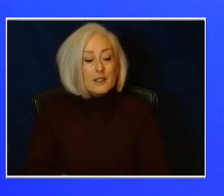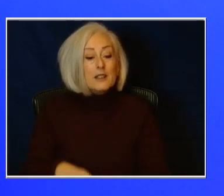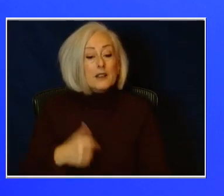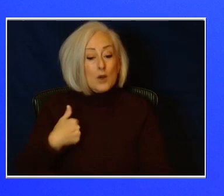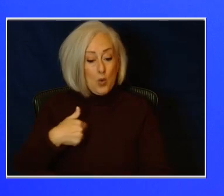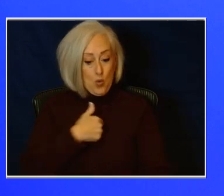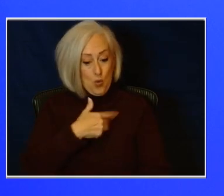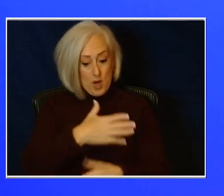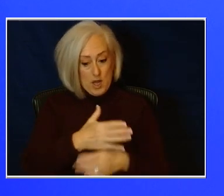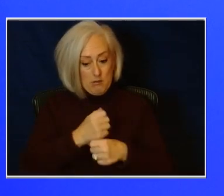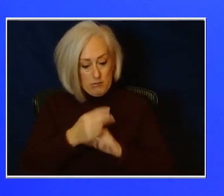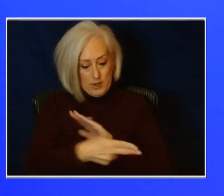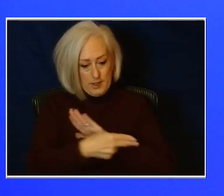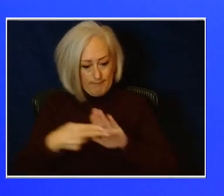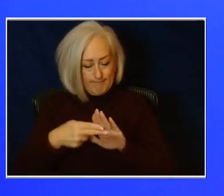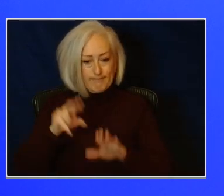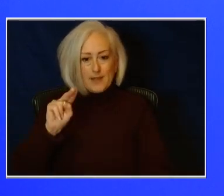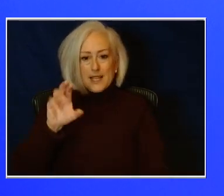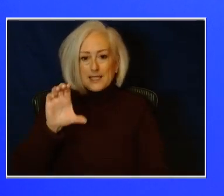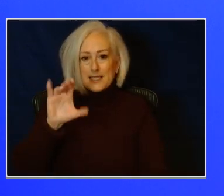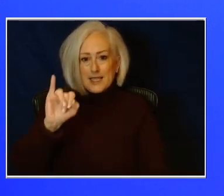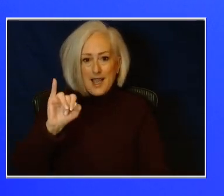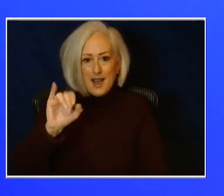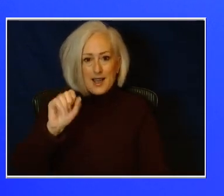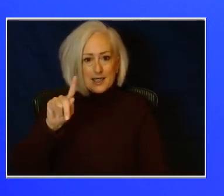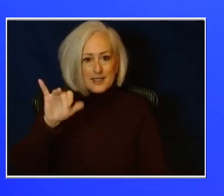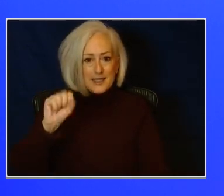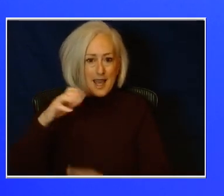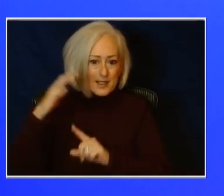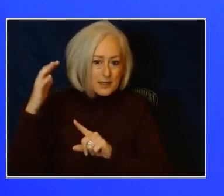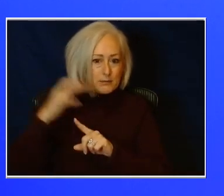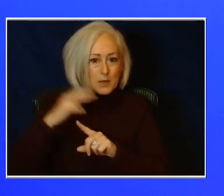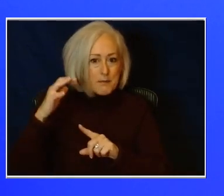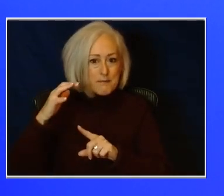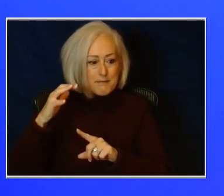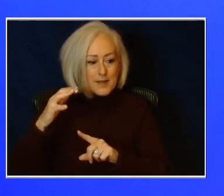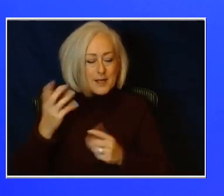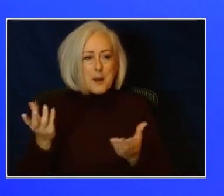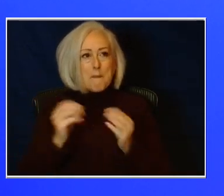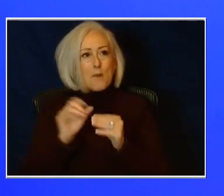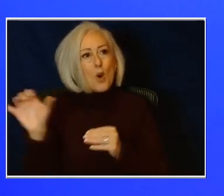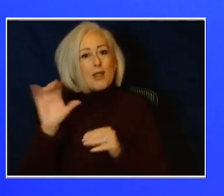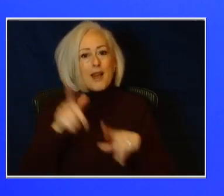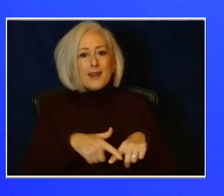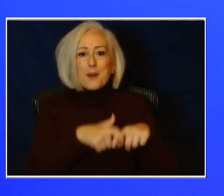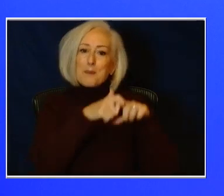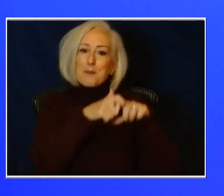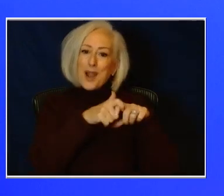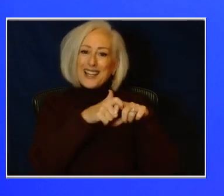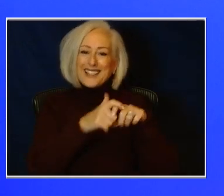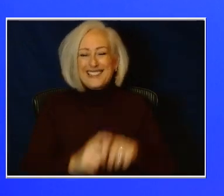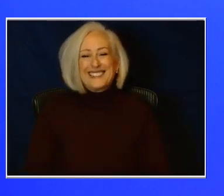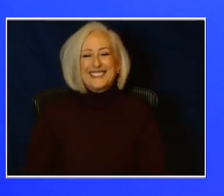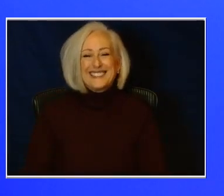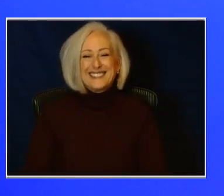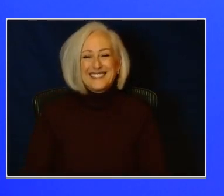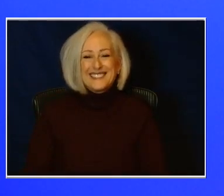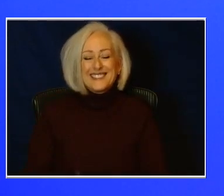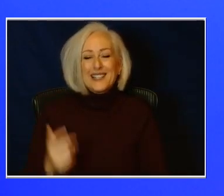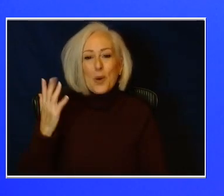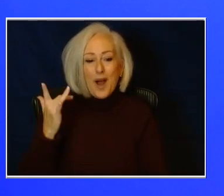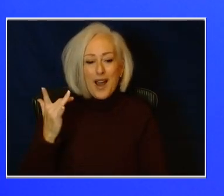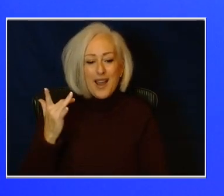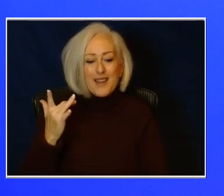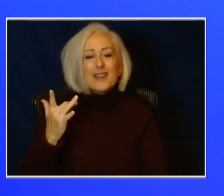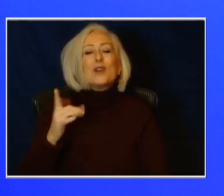as kind of a bit of a rest stop, maybe a water break, But we were right back to work,